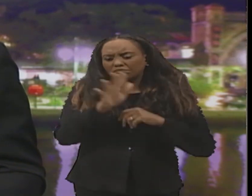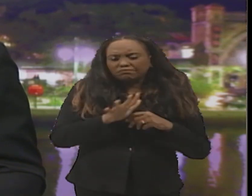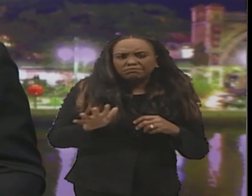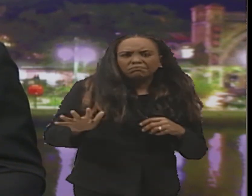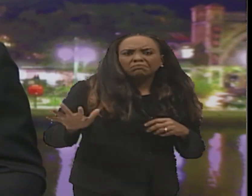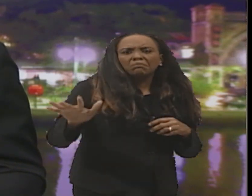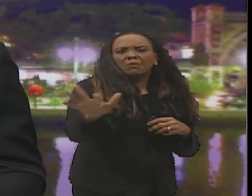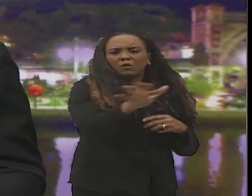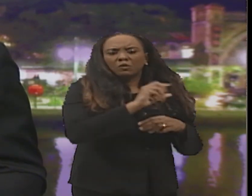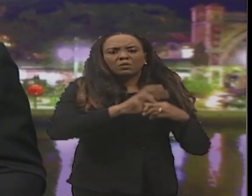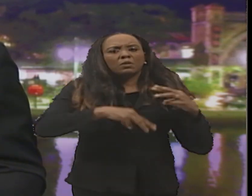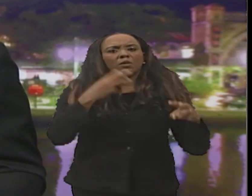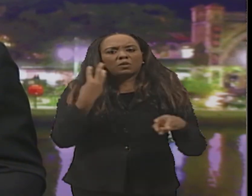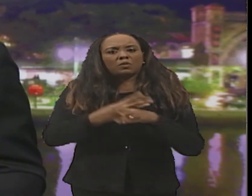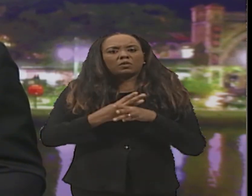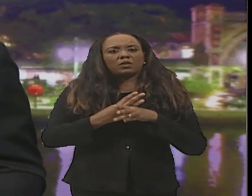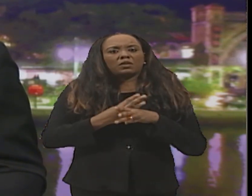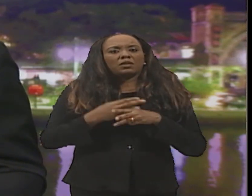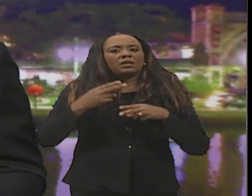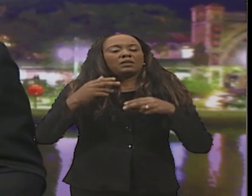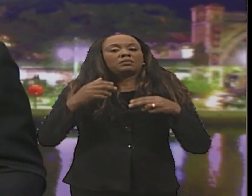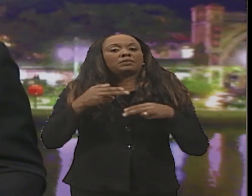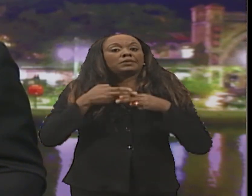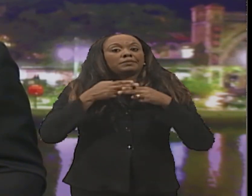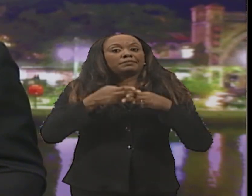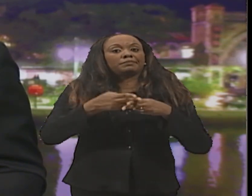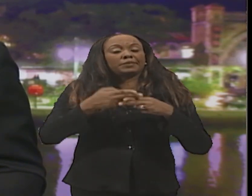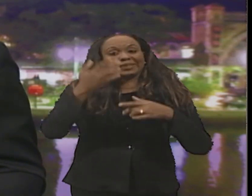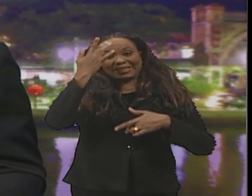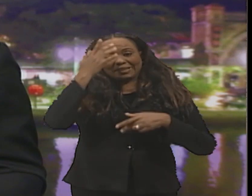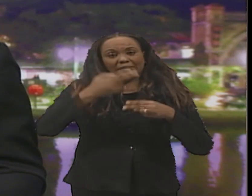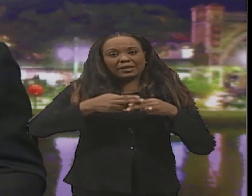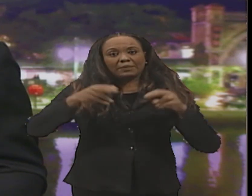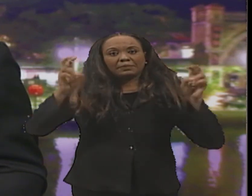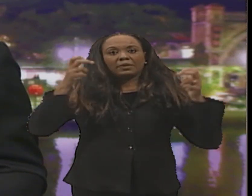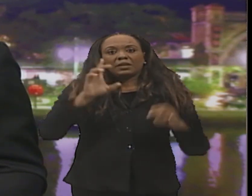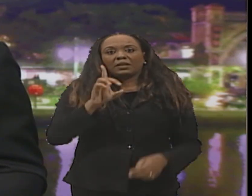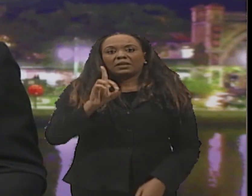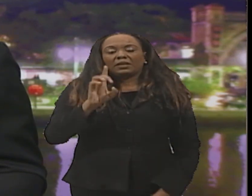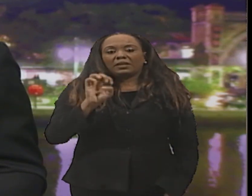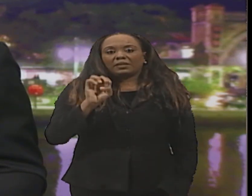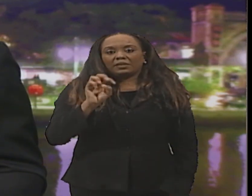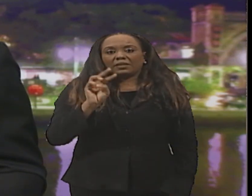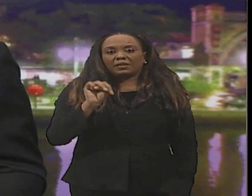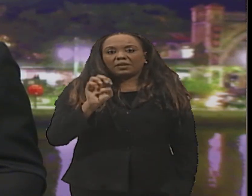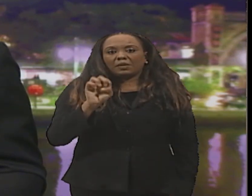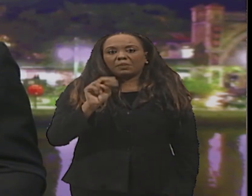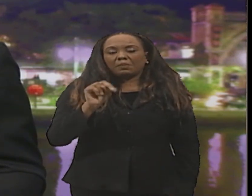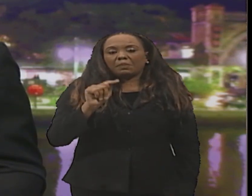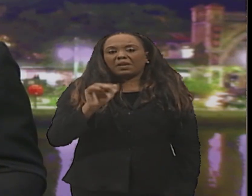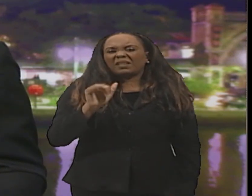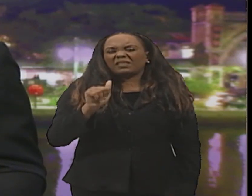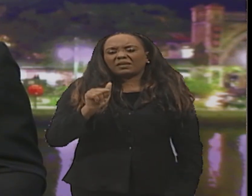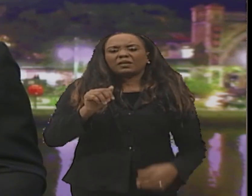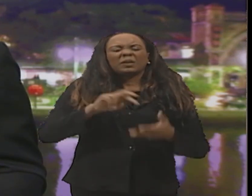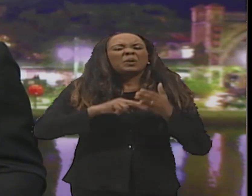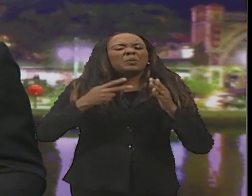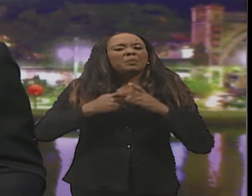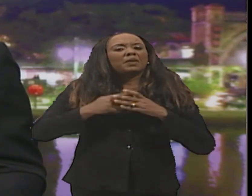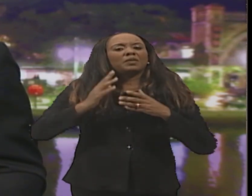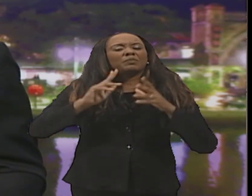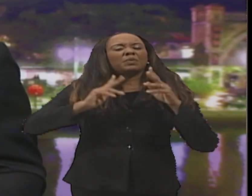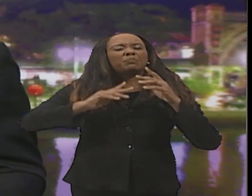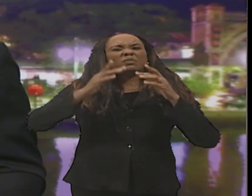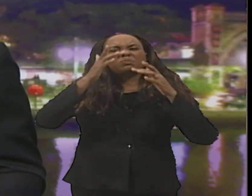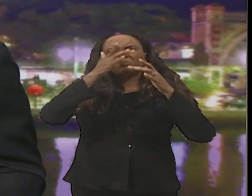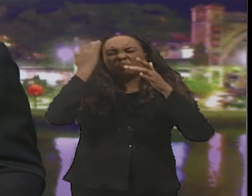in the world is diagnosed with dementia. This was the theme up for discussion when the Barbados Alzheimer's Association hosted its